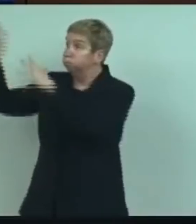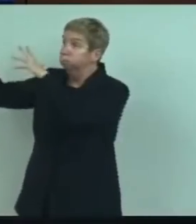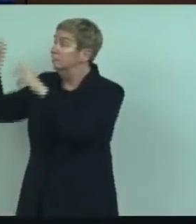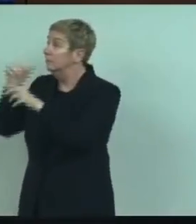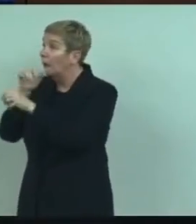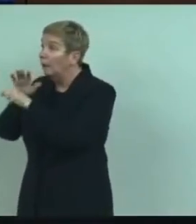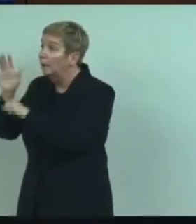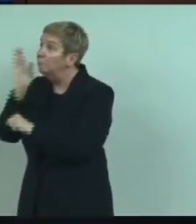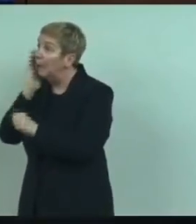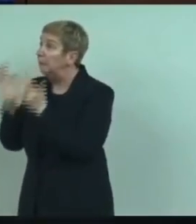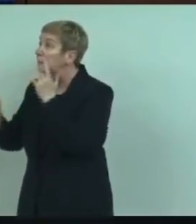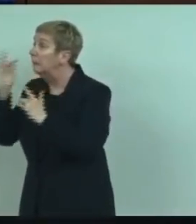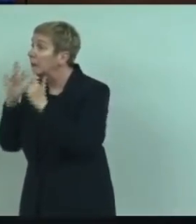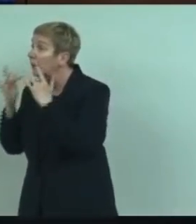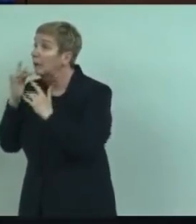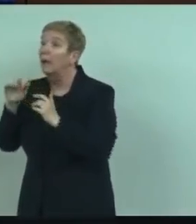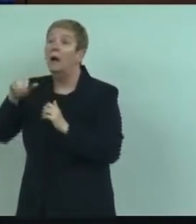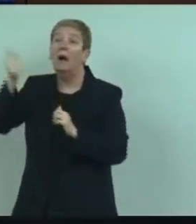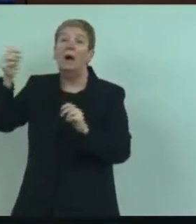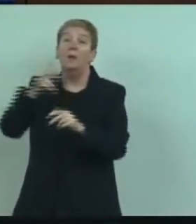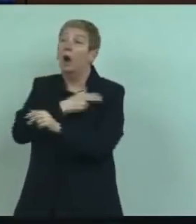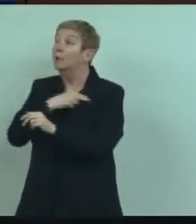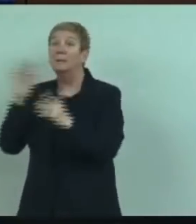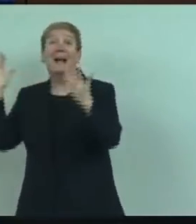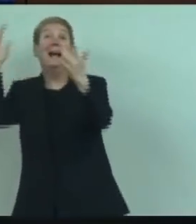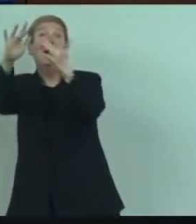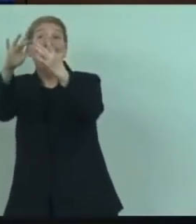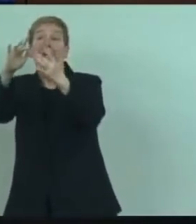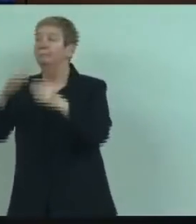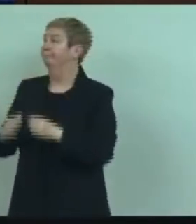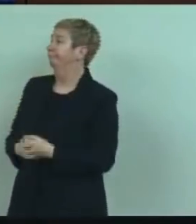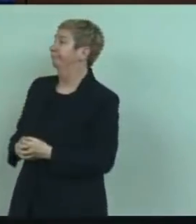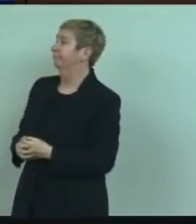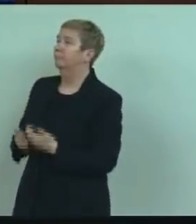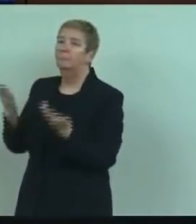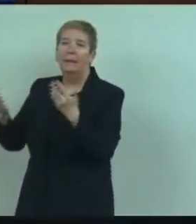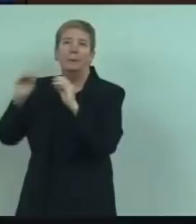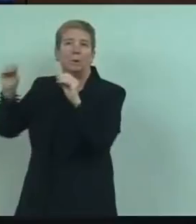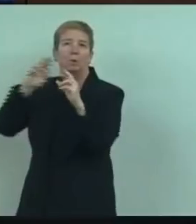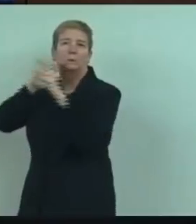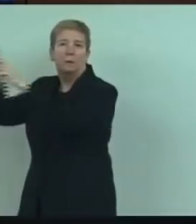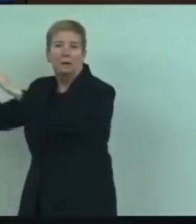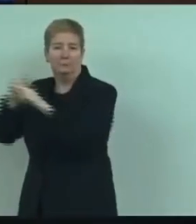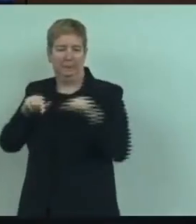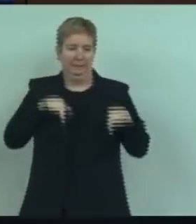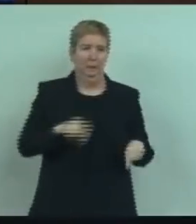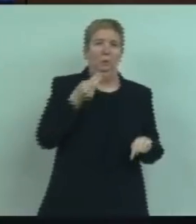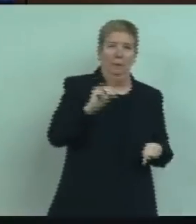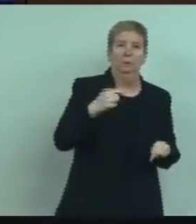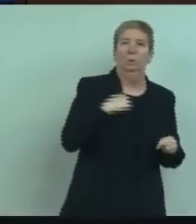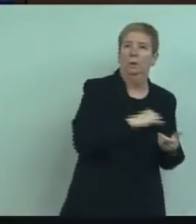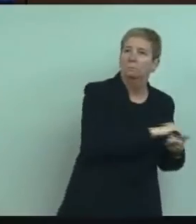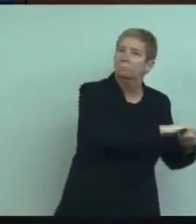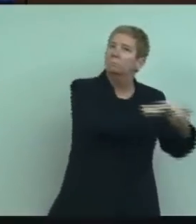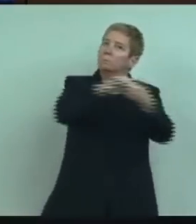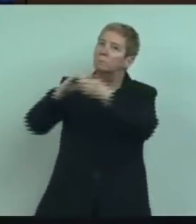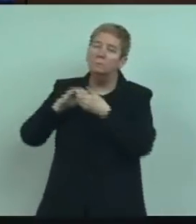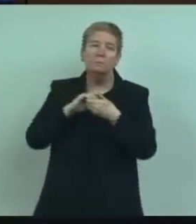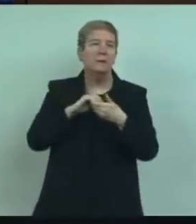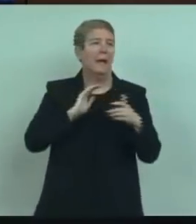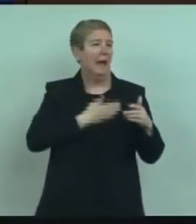plan for that. No, we're not going to do that in this state. And I need to thank again the leadership